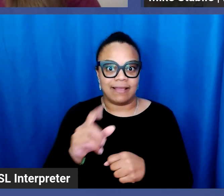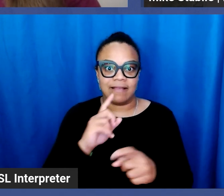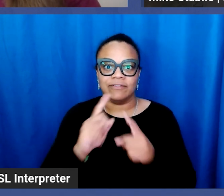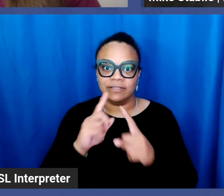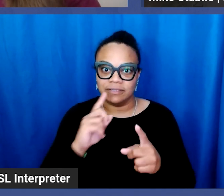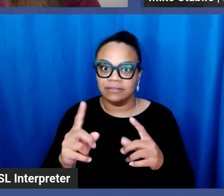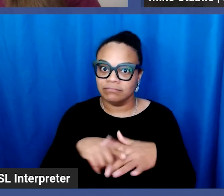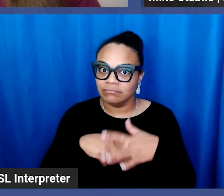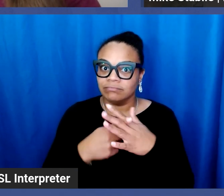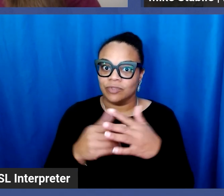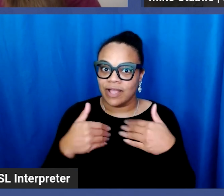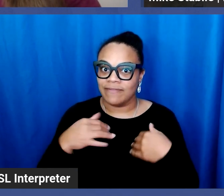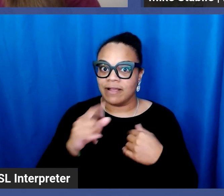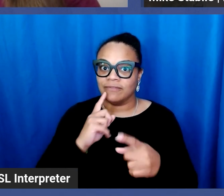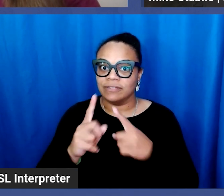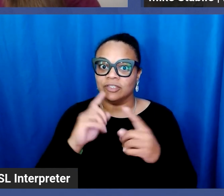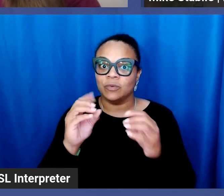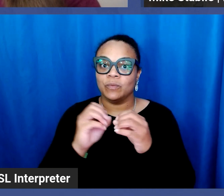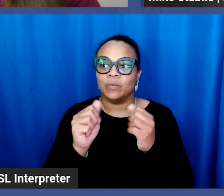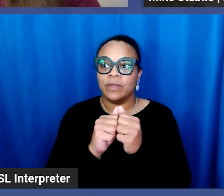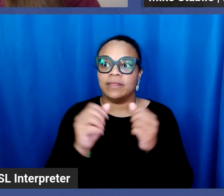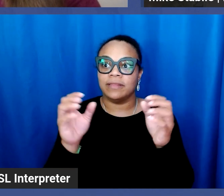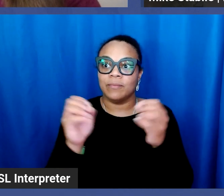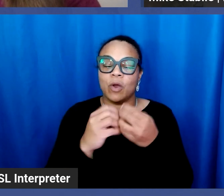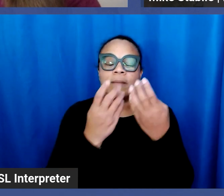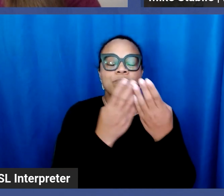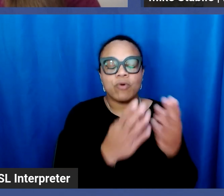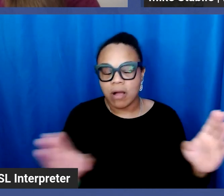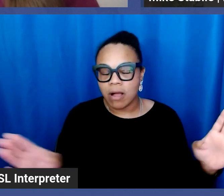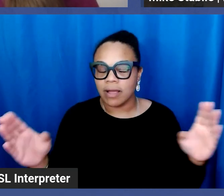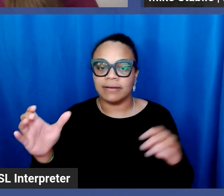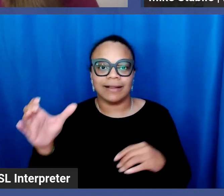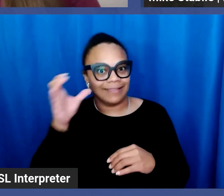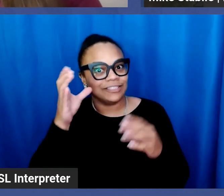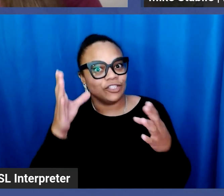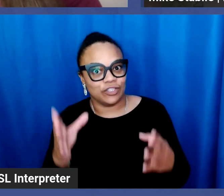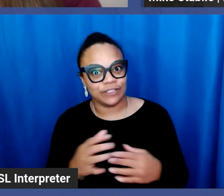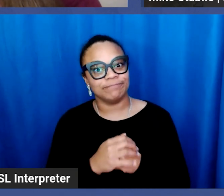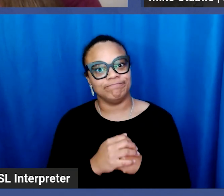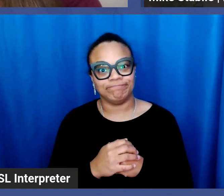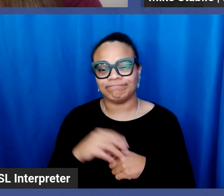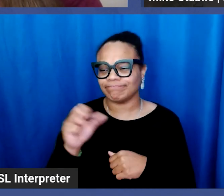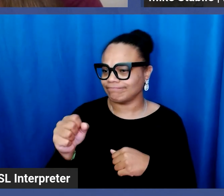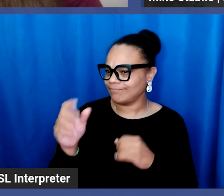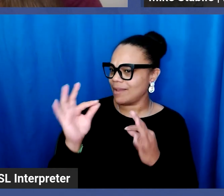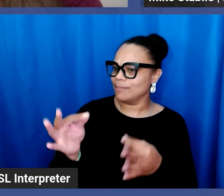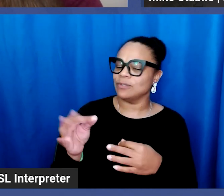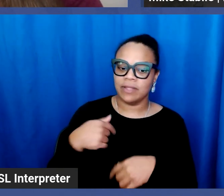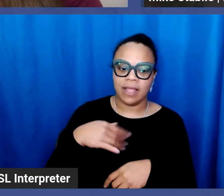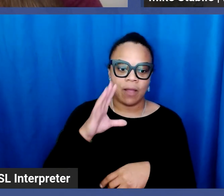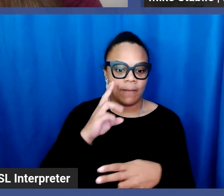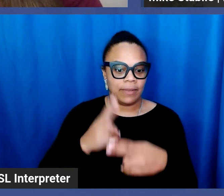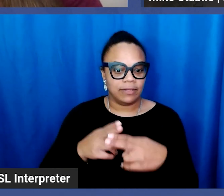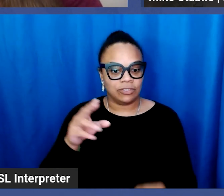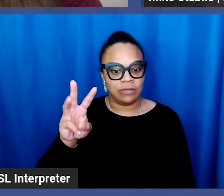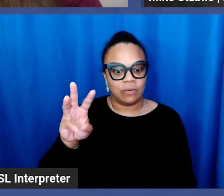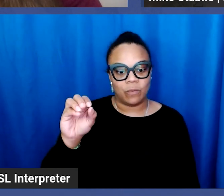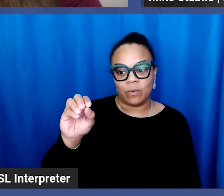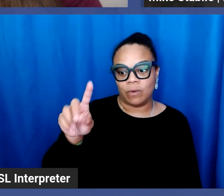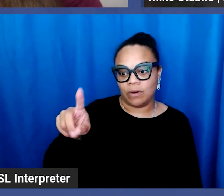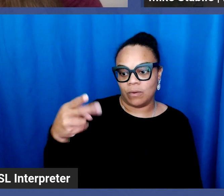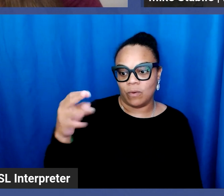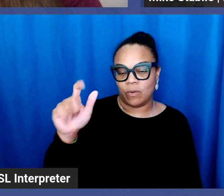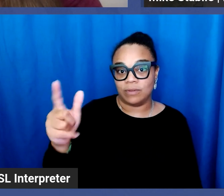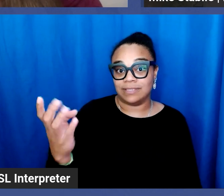and having those conversations with a broad base of listeners. Yeah, absolutely. And I will just mention Woodhull submitted